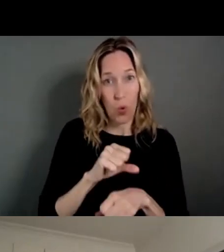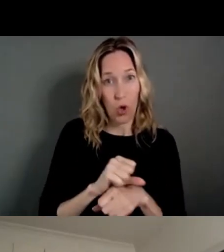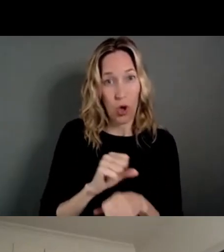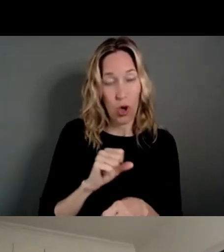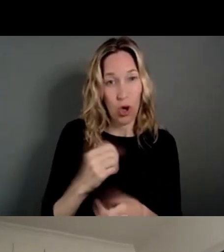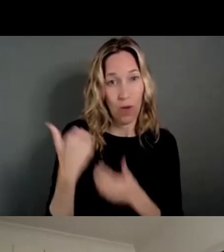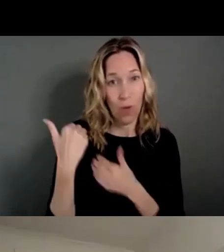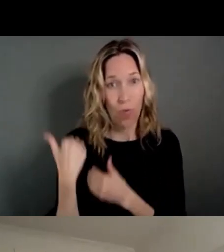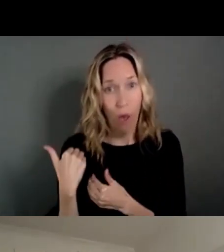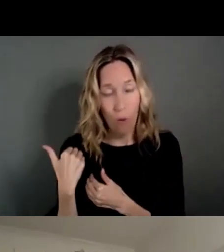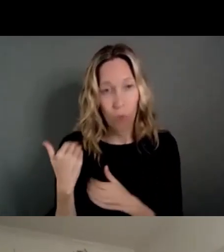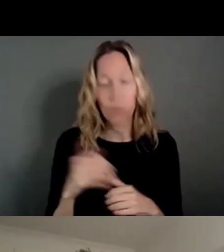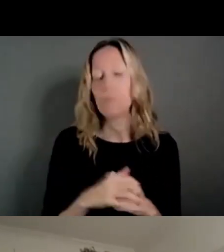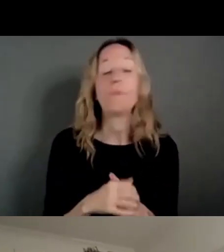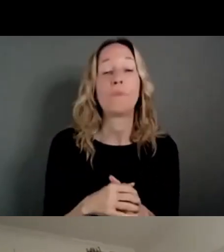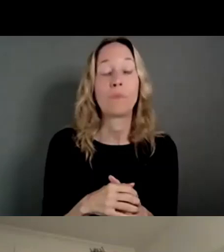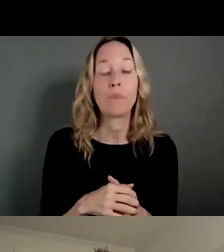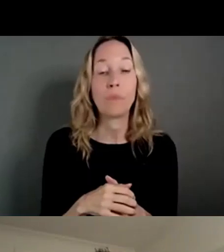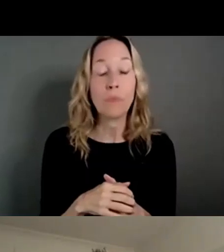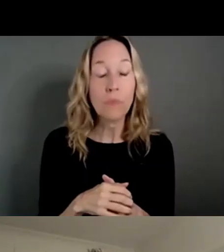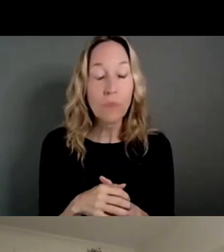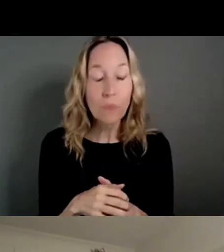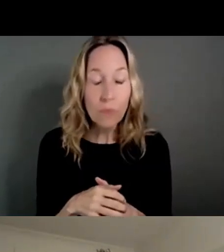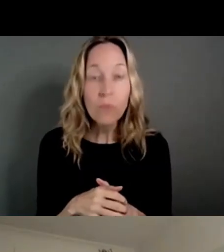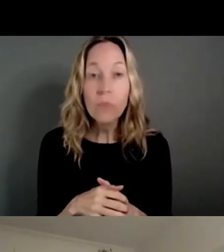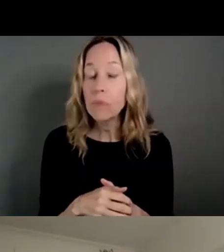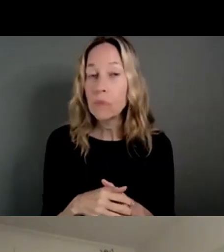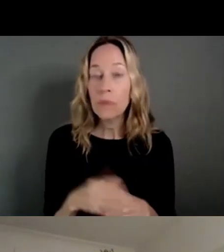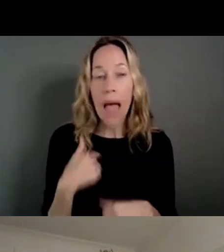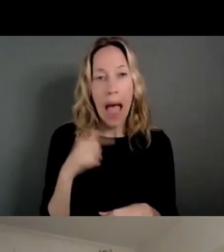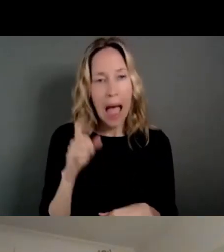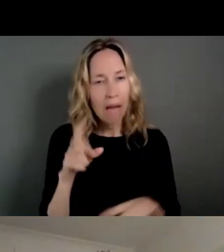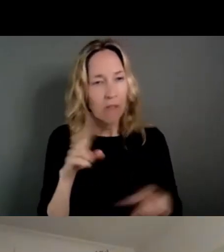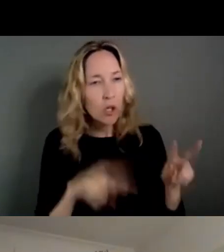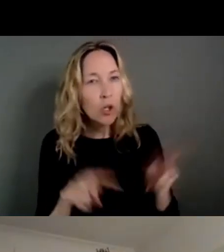What's our existing roster? What's our current workload?